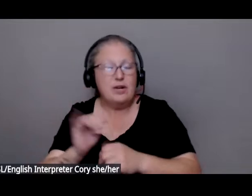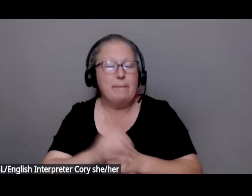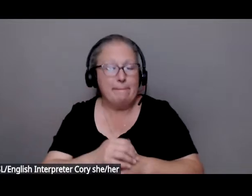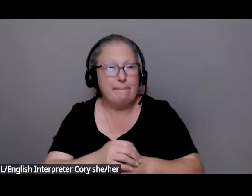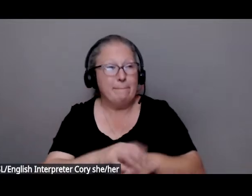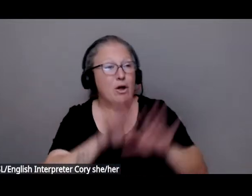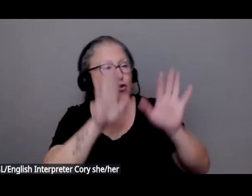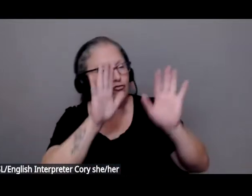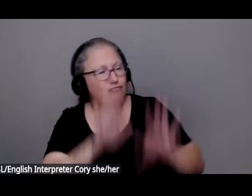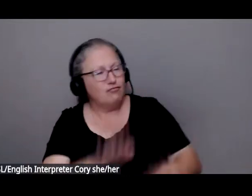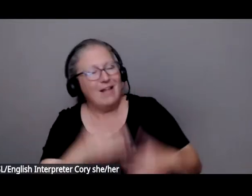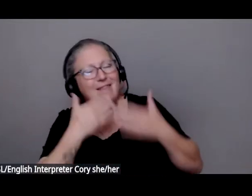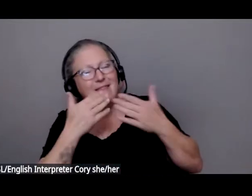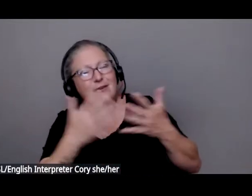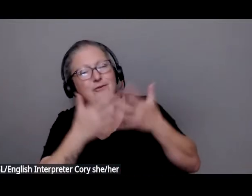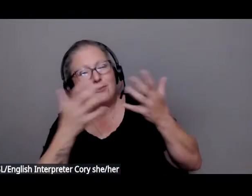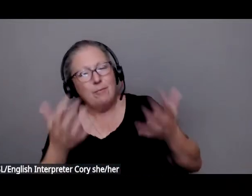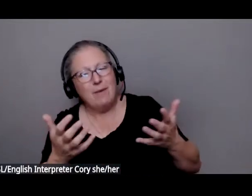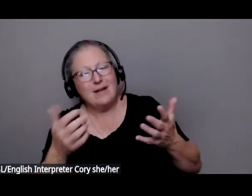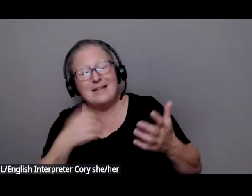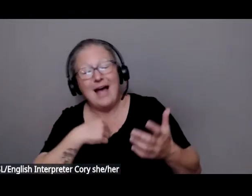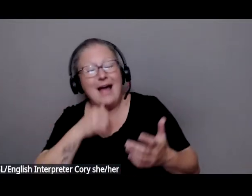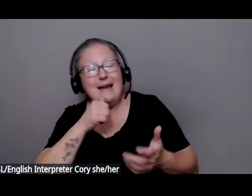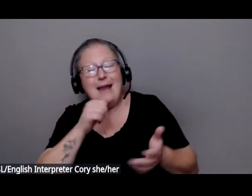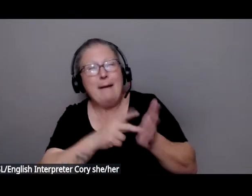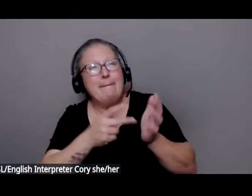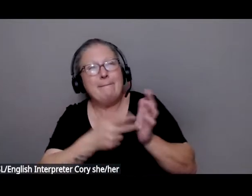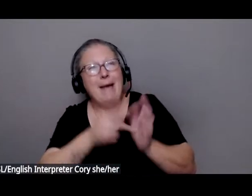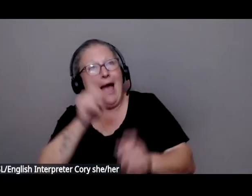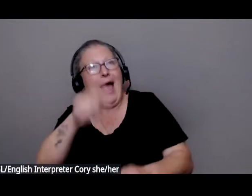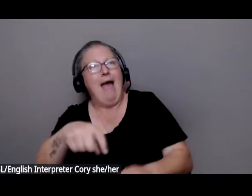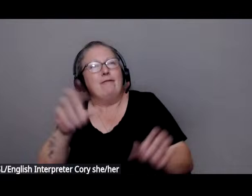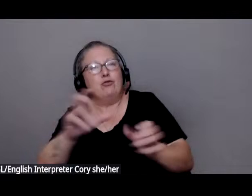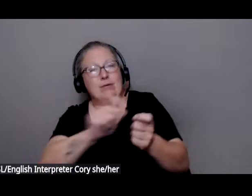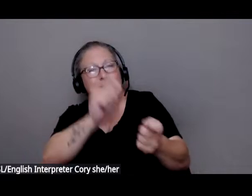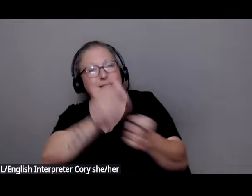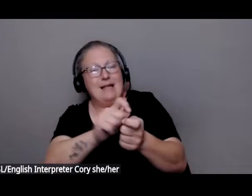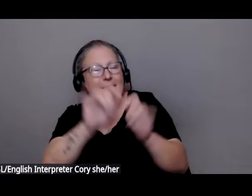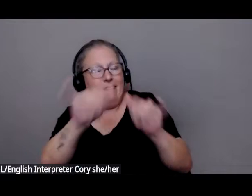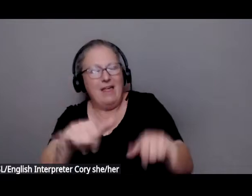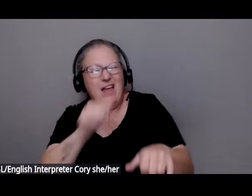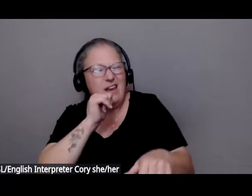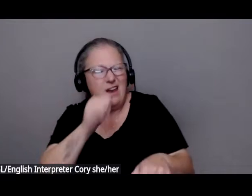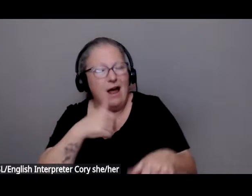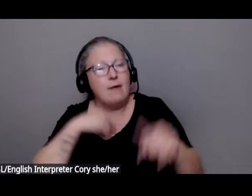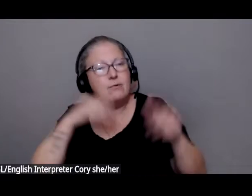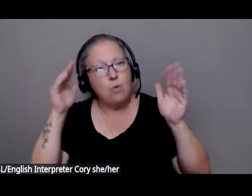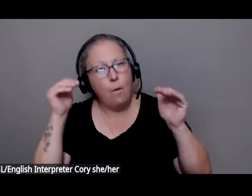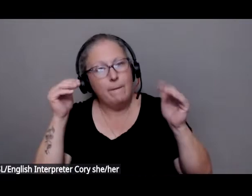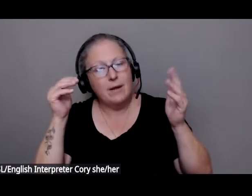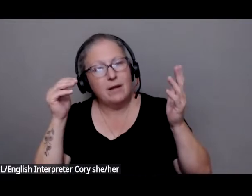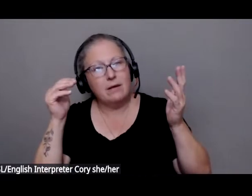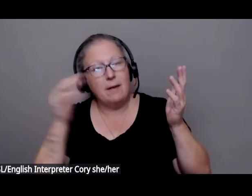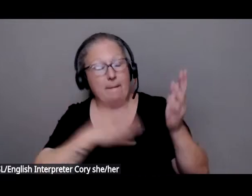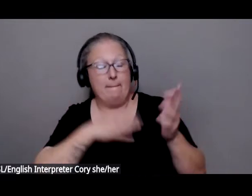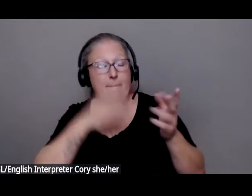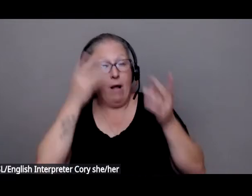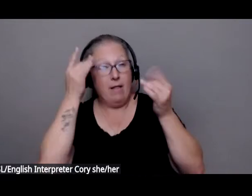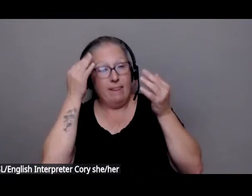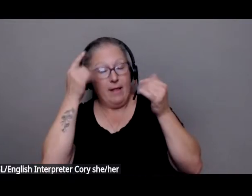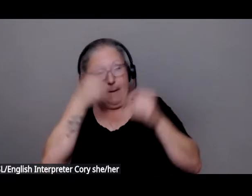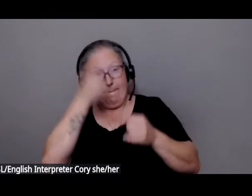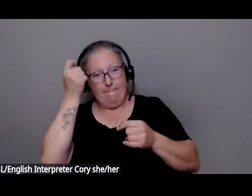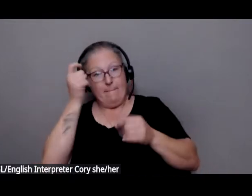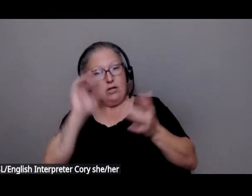great. Thank you so much. So, and I'm not saying that we have to do that exact thing. I mean, I was hoping that, I mean, my thought was because